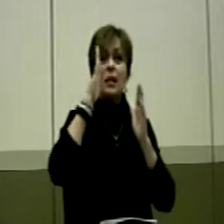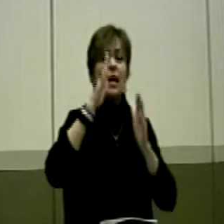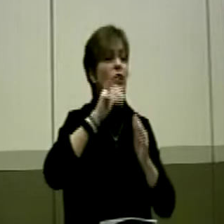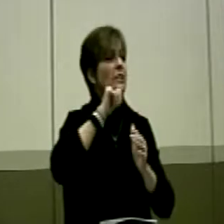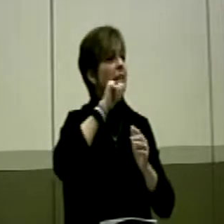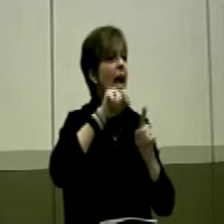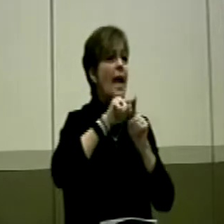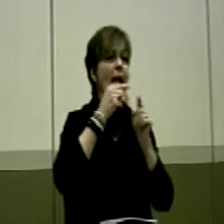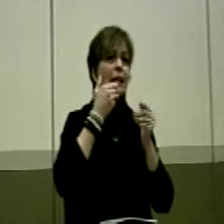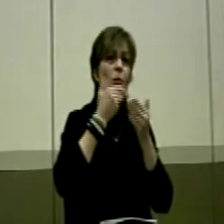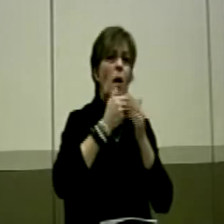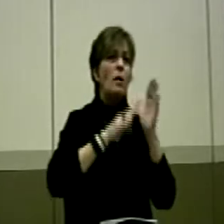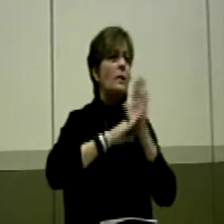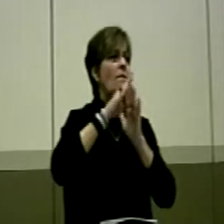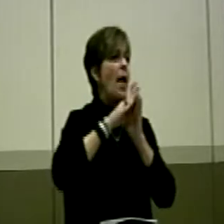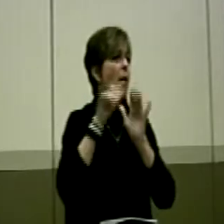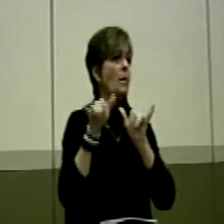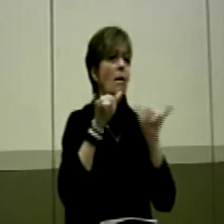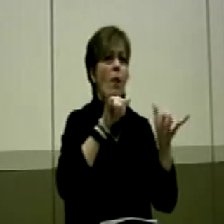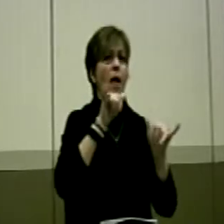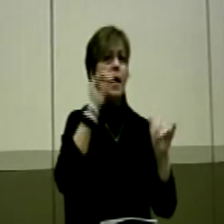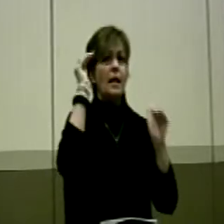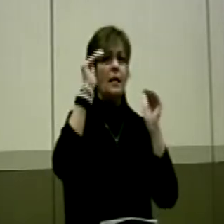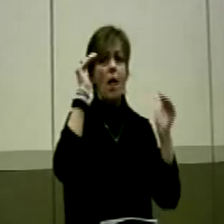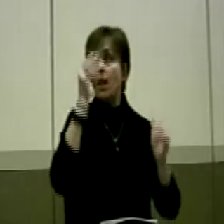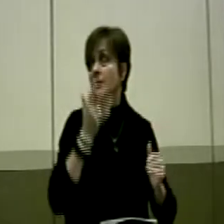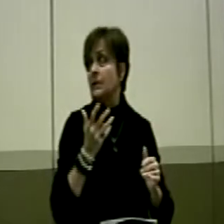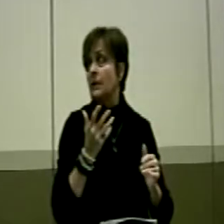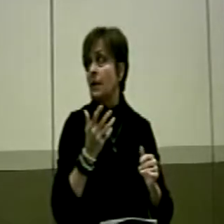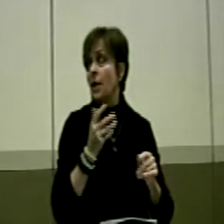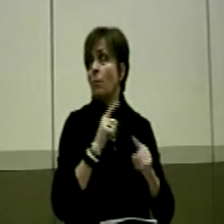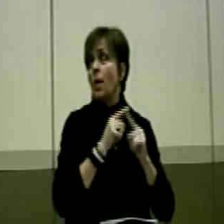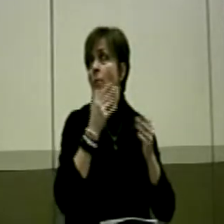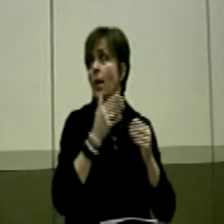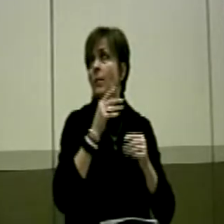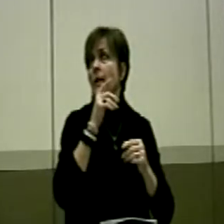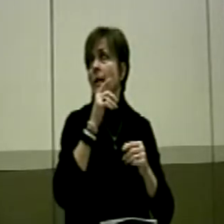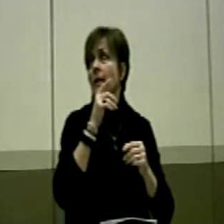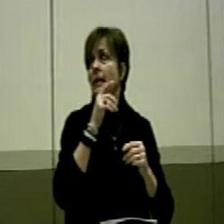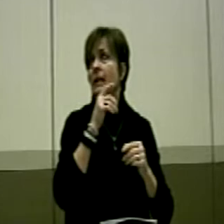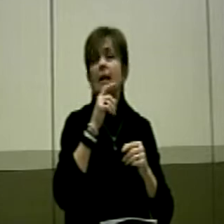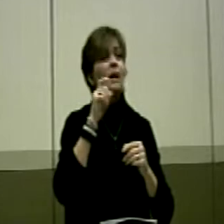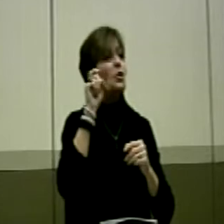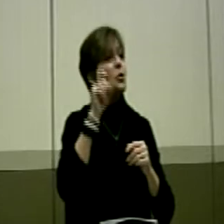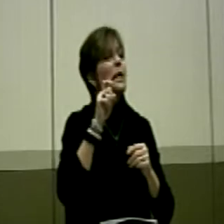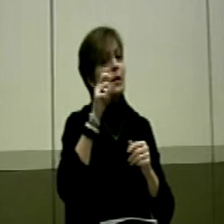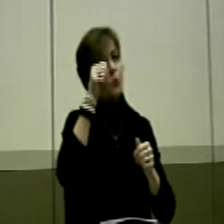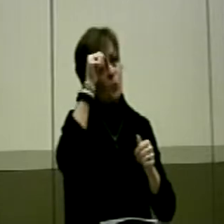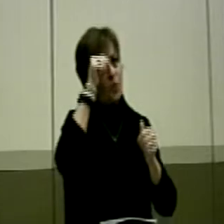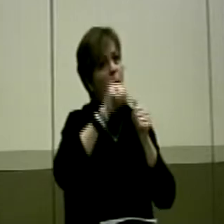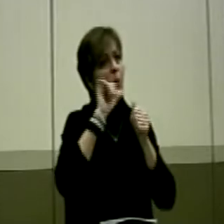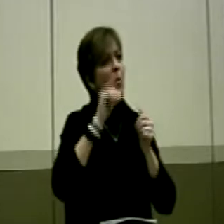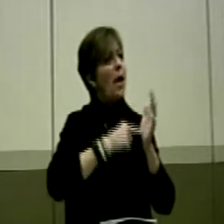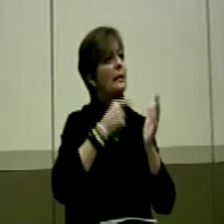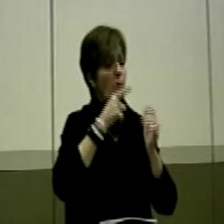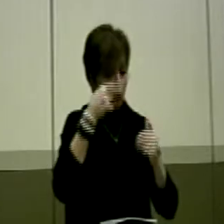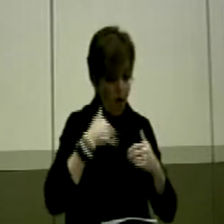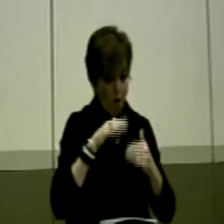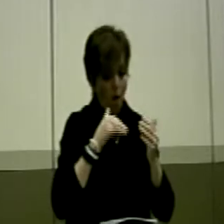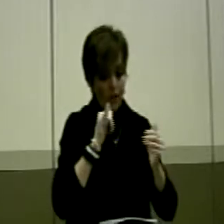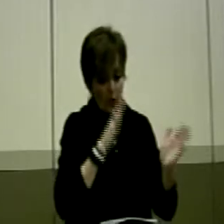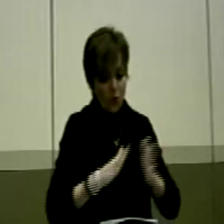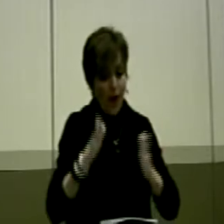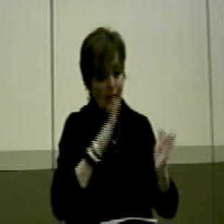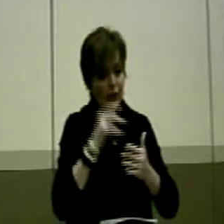maybe there does. Maybe there does need to be more to just say that, sometimes, you can do all the different strategies and focusing on what can be special for